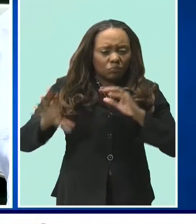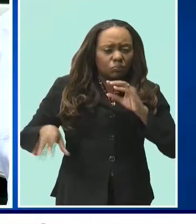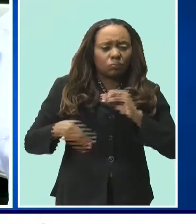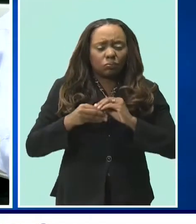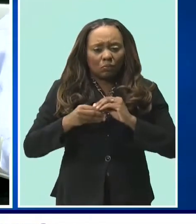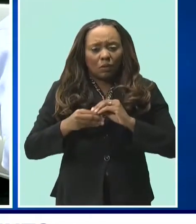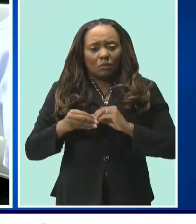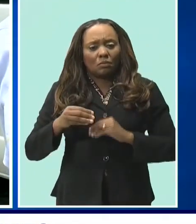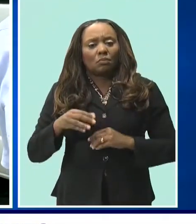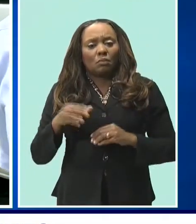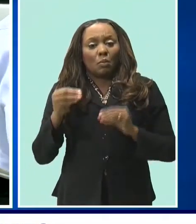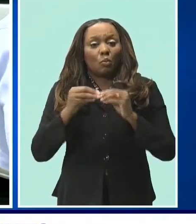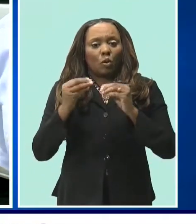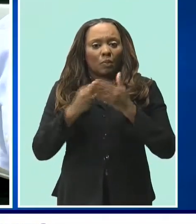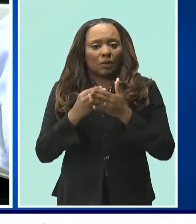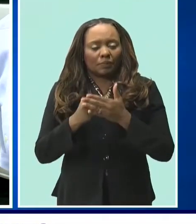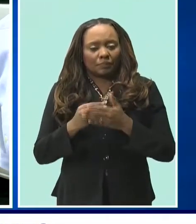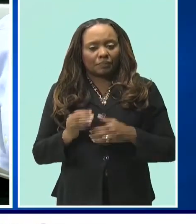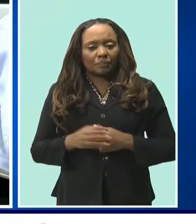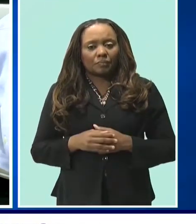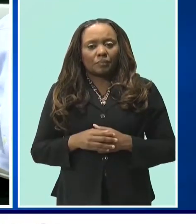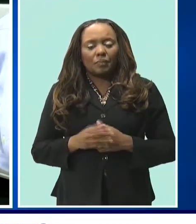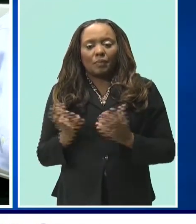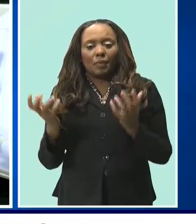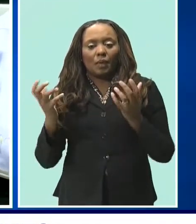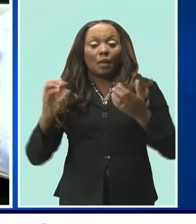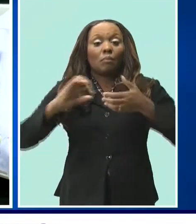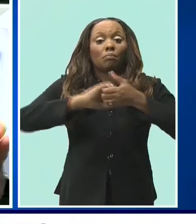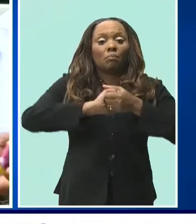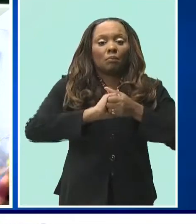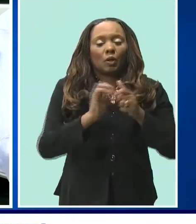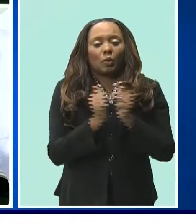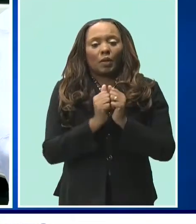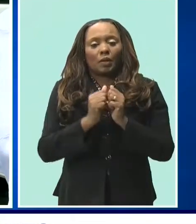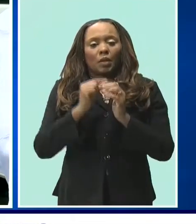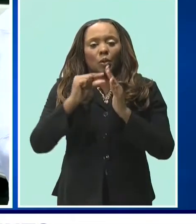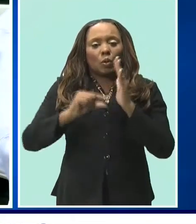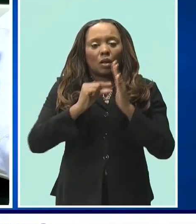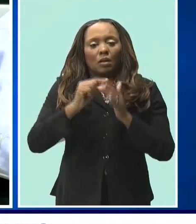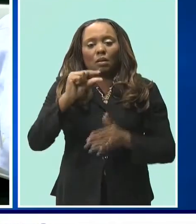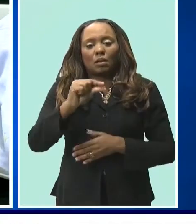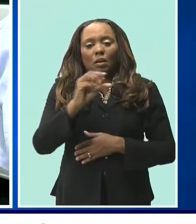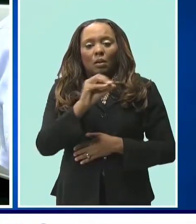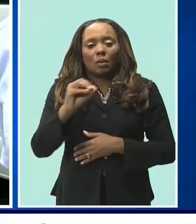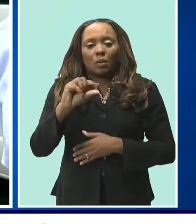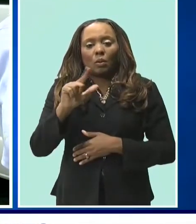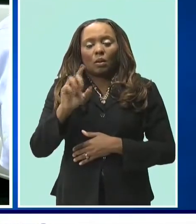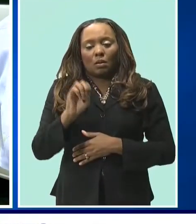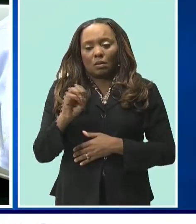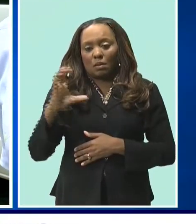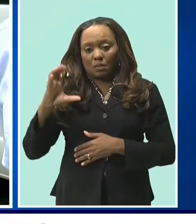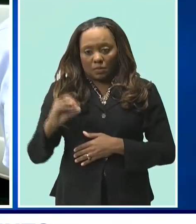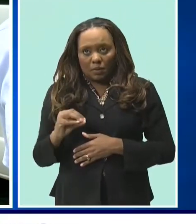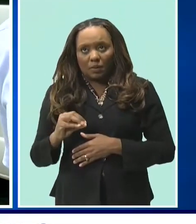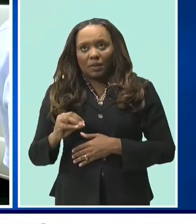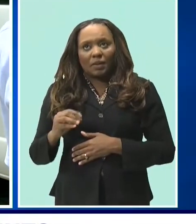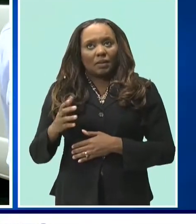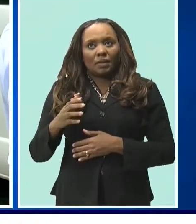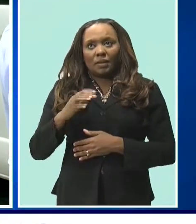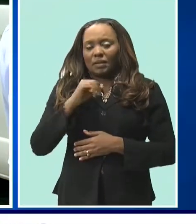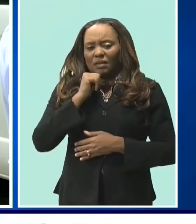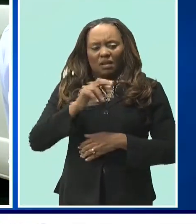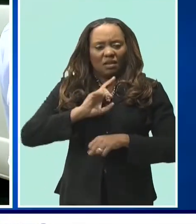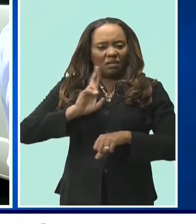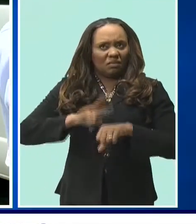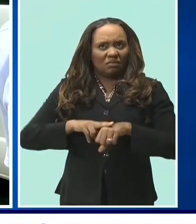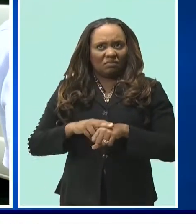She partnered with a Google company and as a result was able to source these devices. As you can see, they're not the